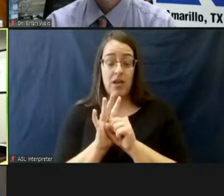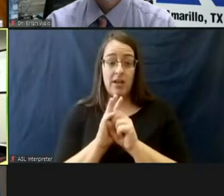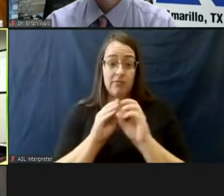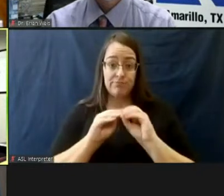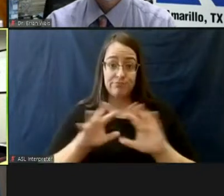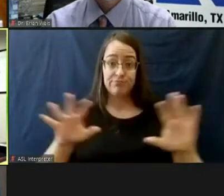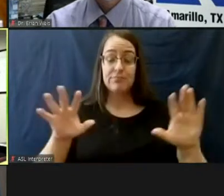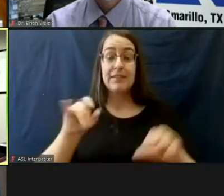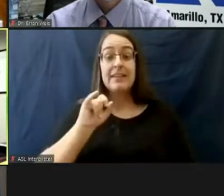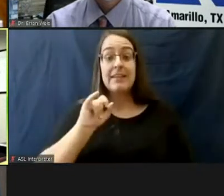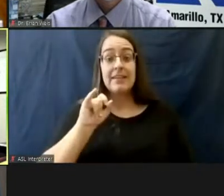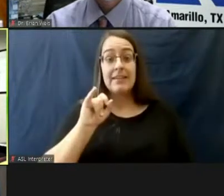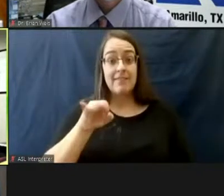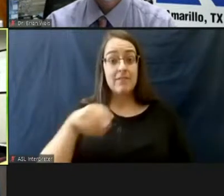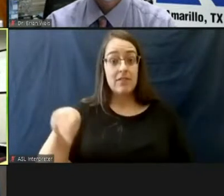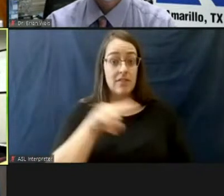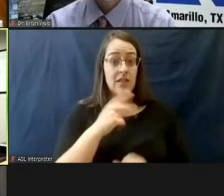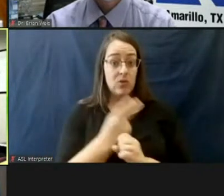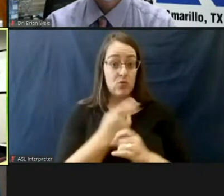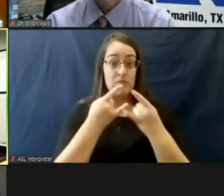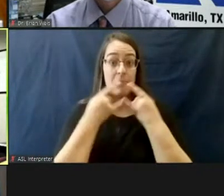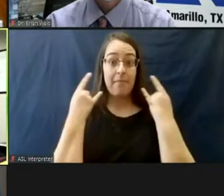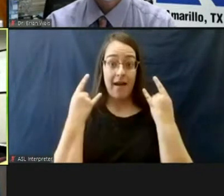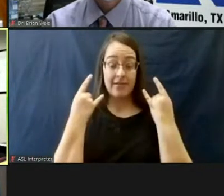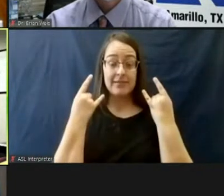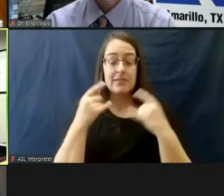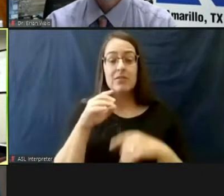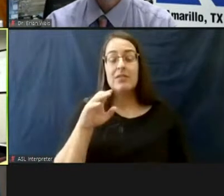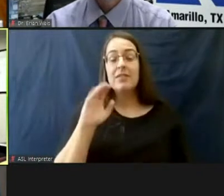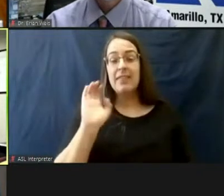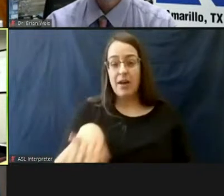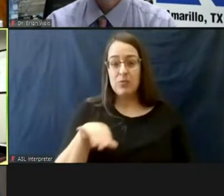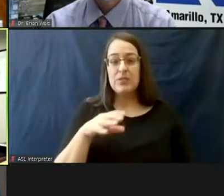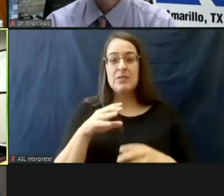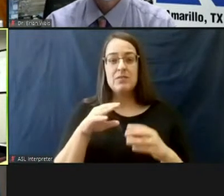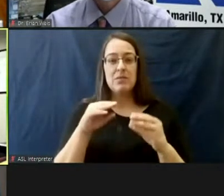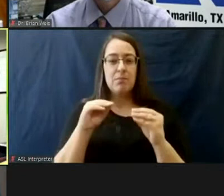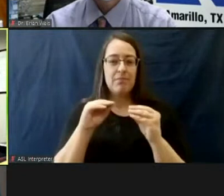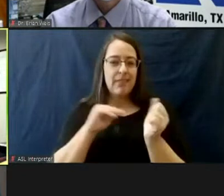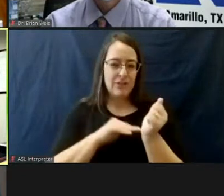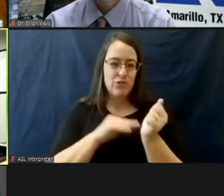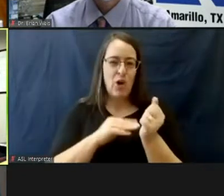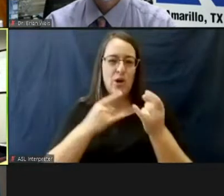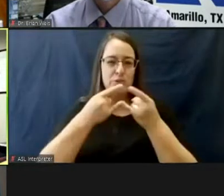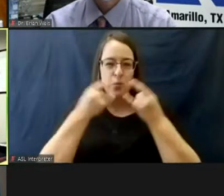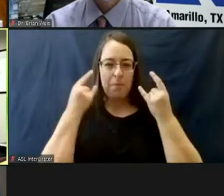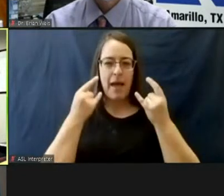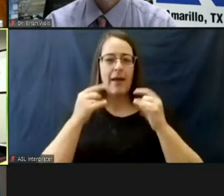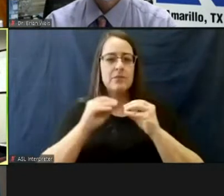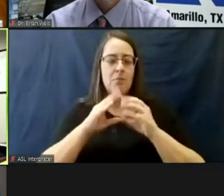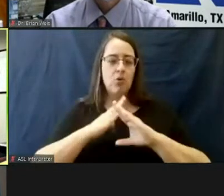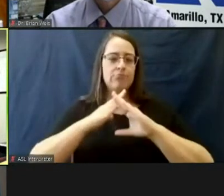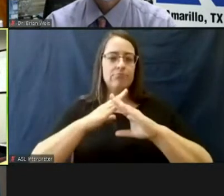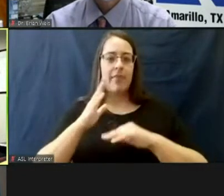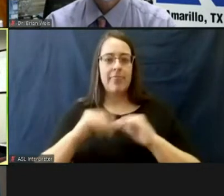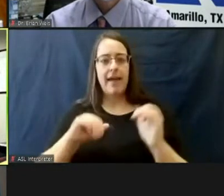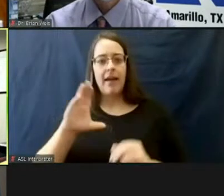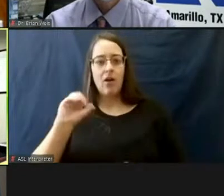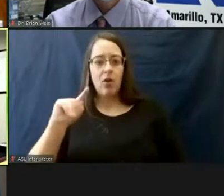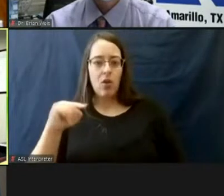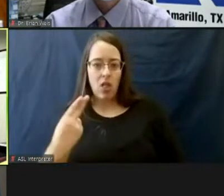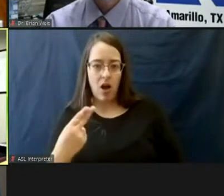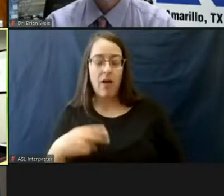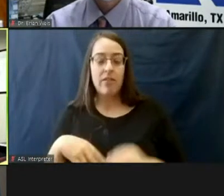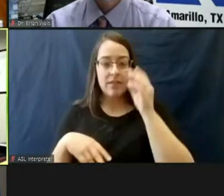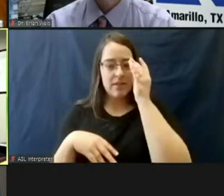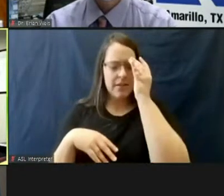masks. Again, it was the surgical masks that were more effective than a cloth face covering, but there was some efficacy for those other coverings as